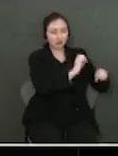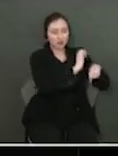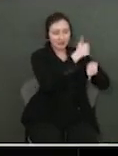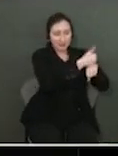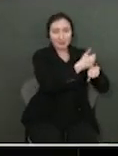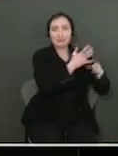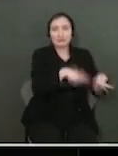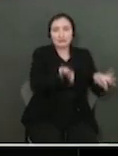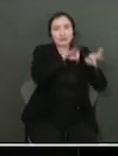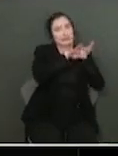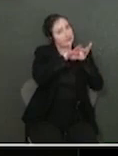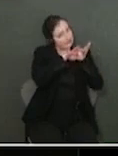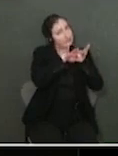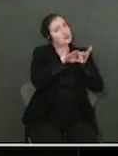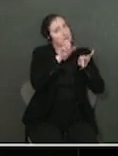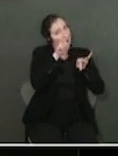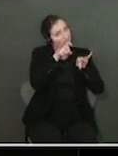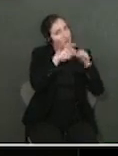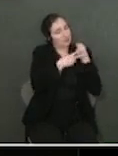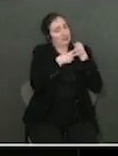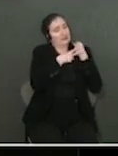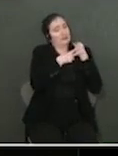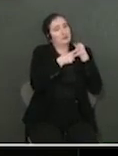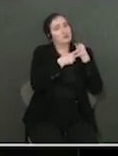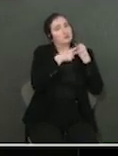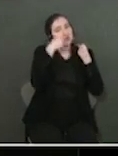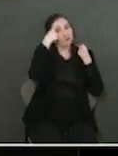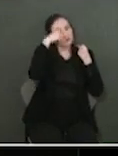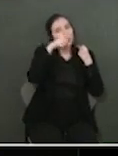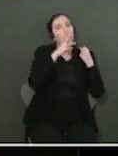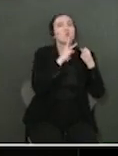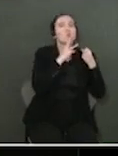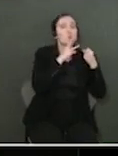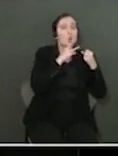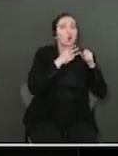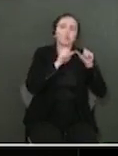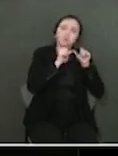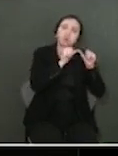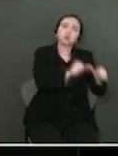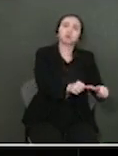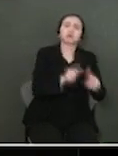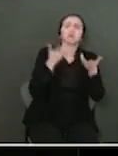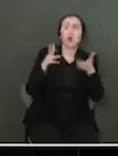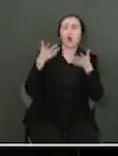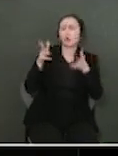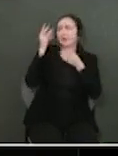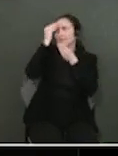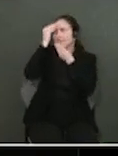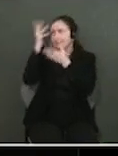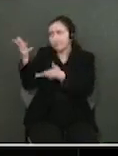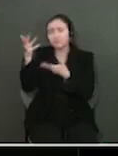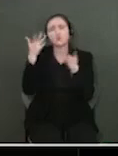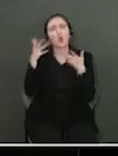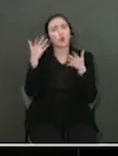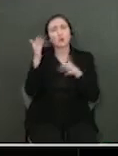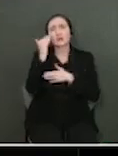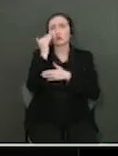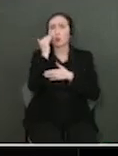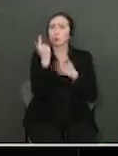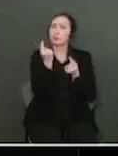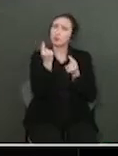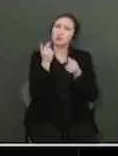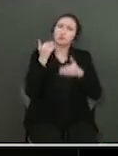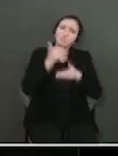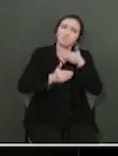to do offloading. They know about, so that communication has already happened. That handbook is already there between us. So